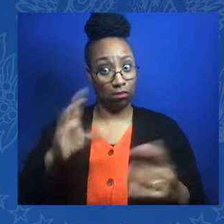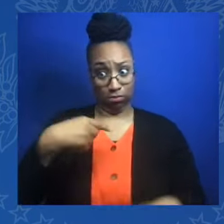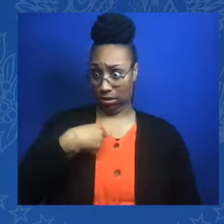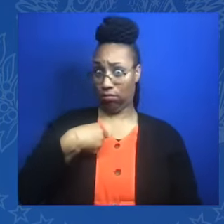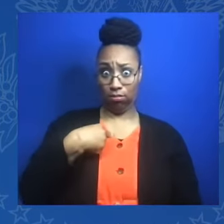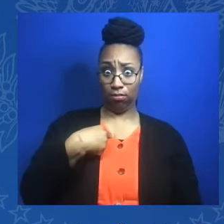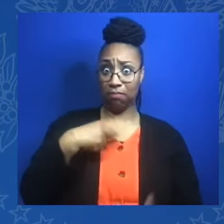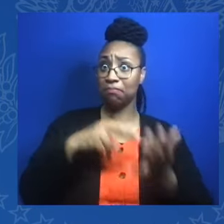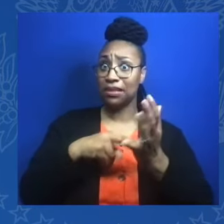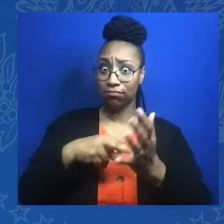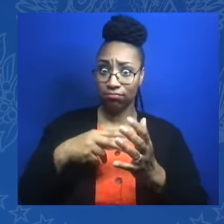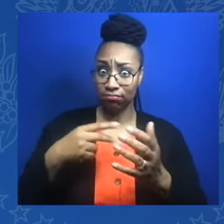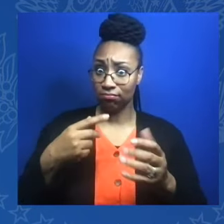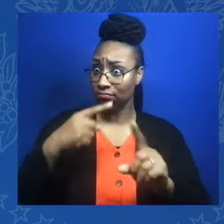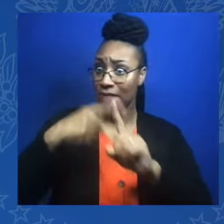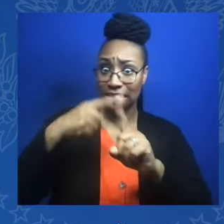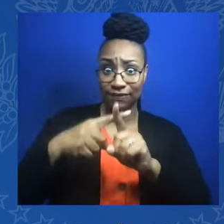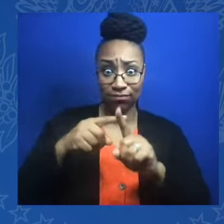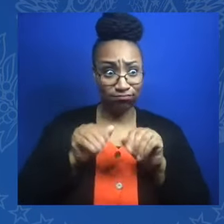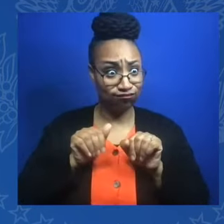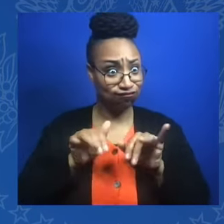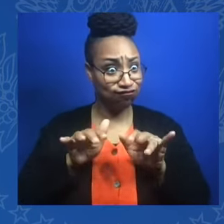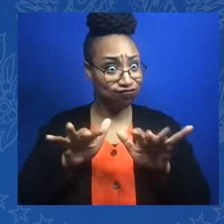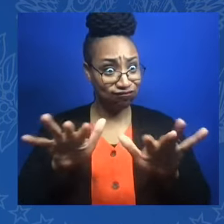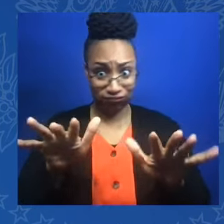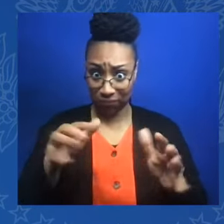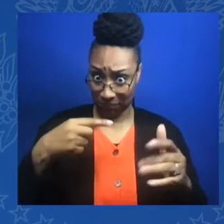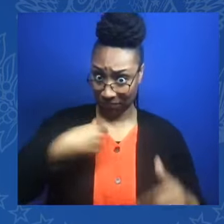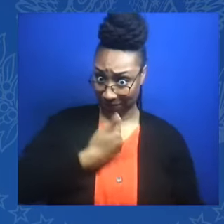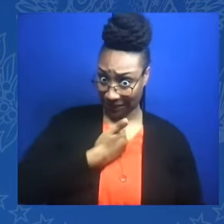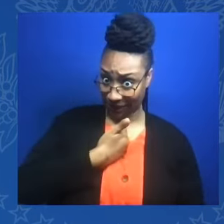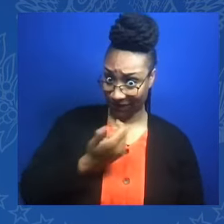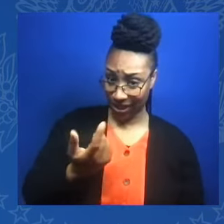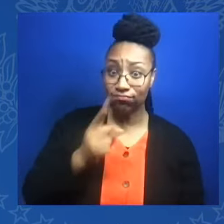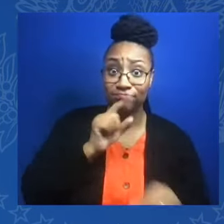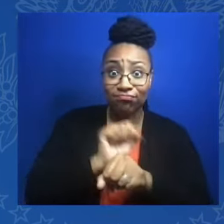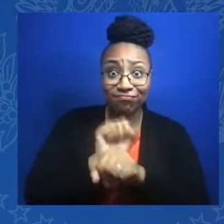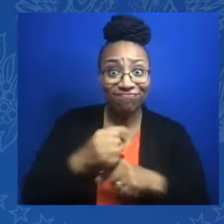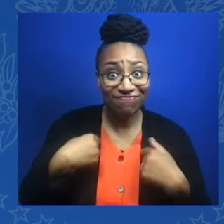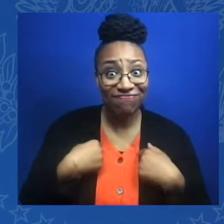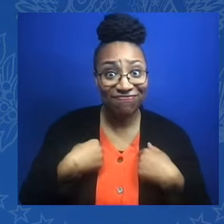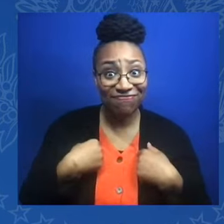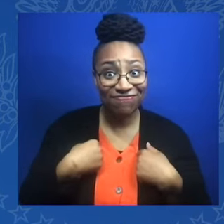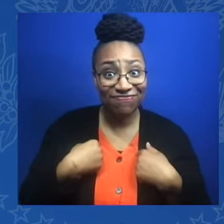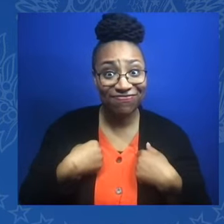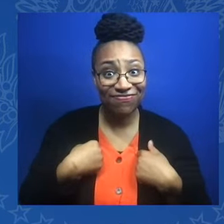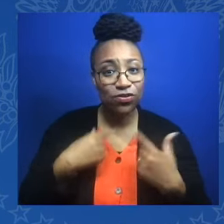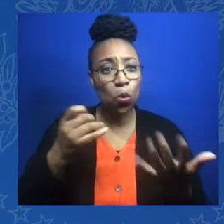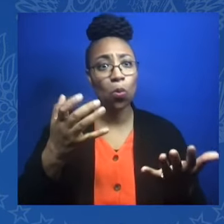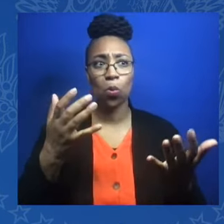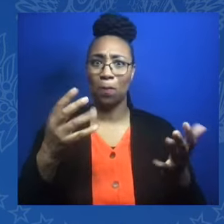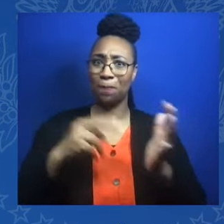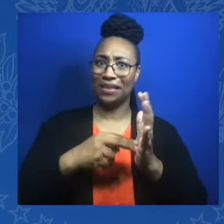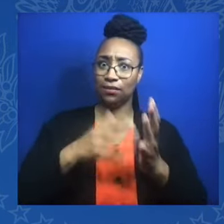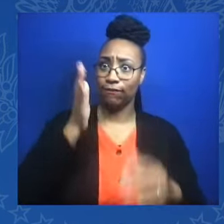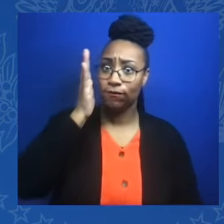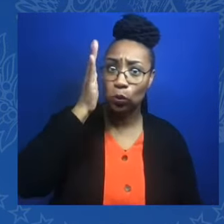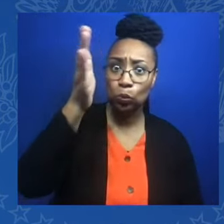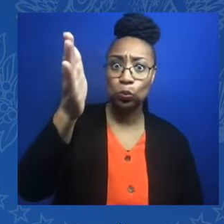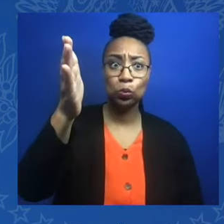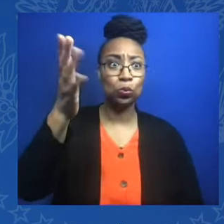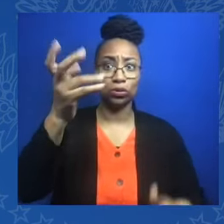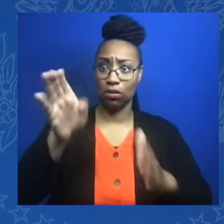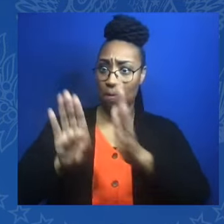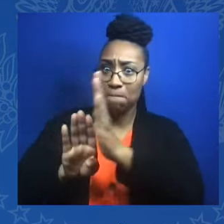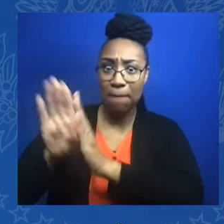my heart. We are so well positioned. The future built around our shared responsibilities, prosperity, security, shared values.